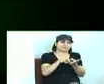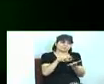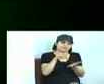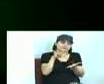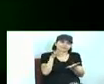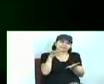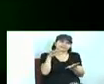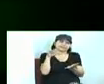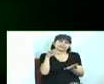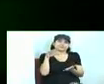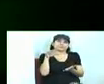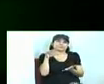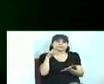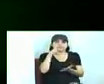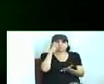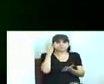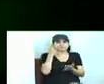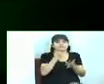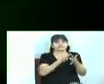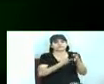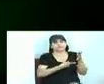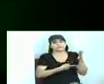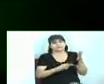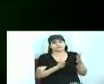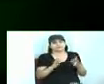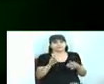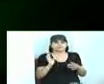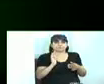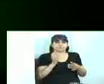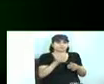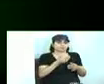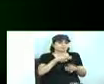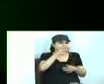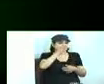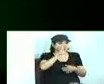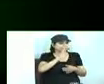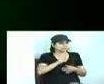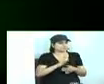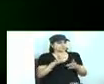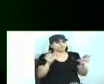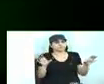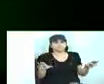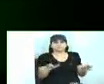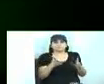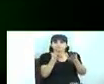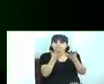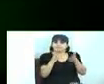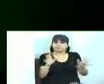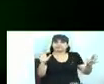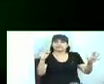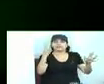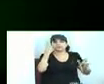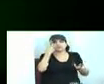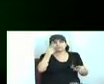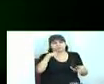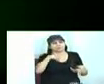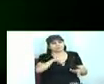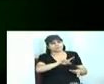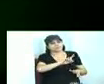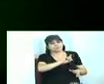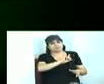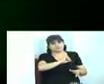am rich, because of what our God has